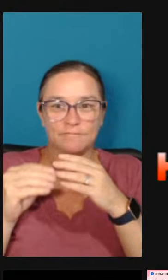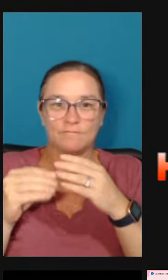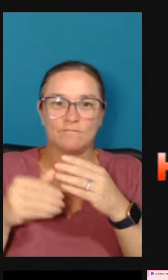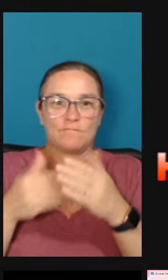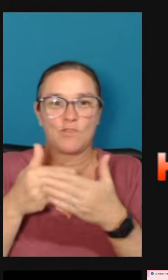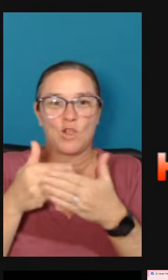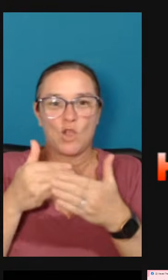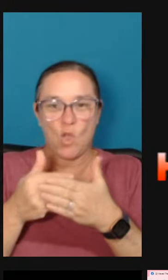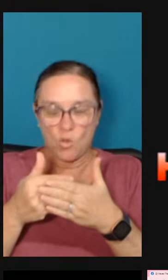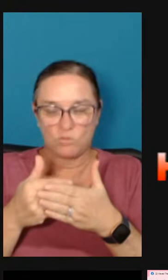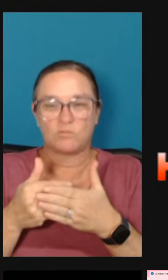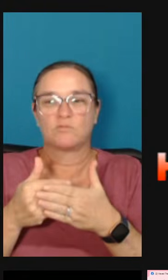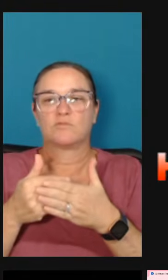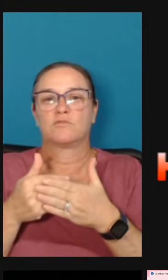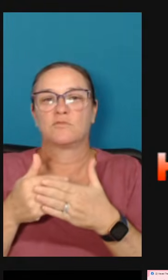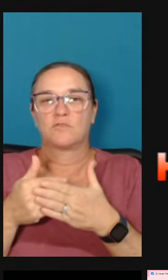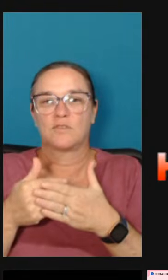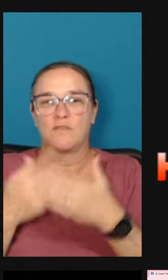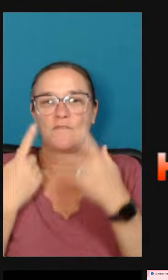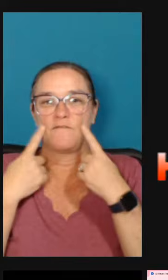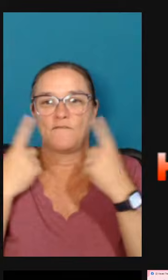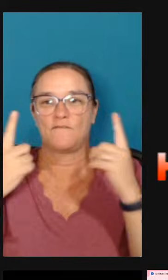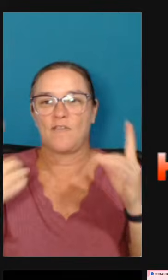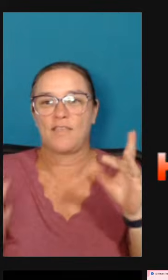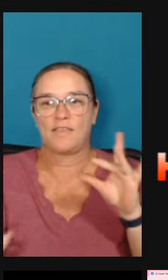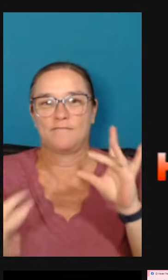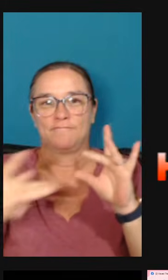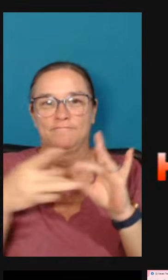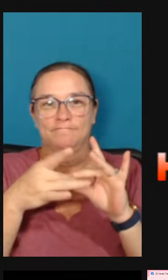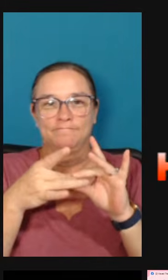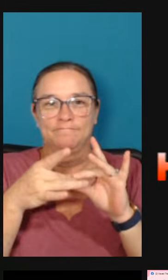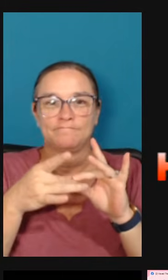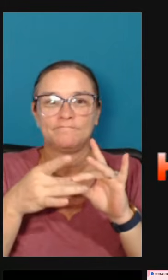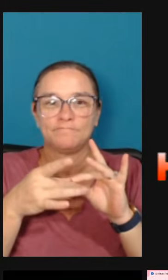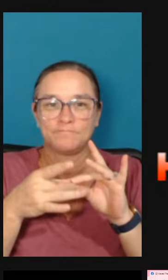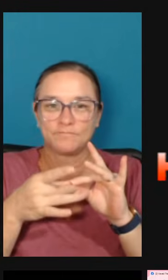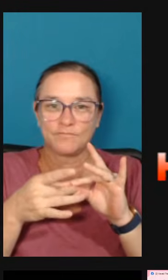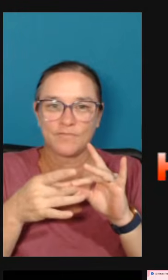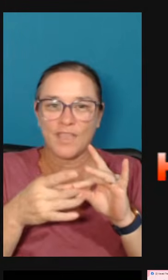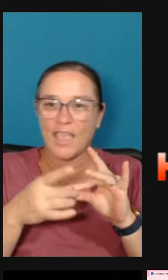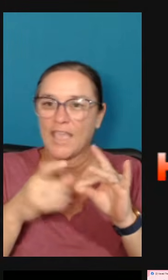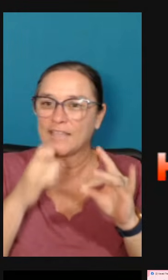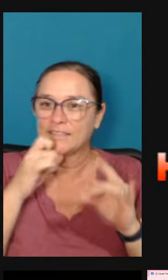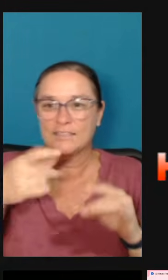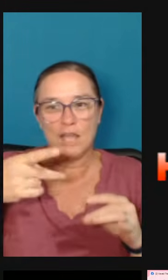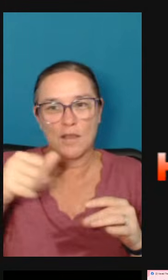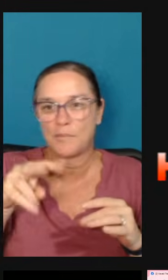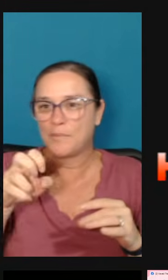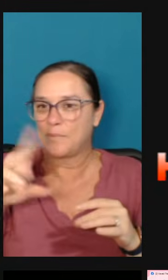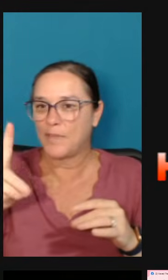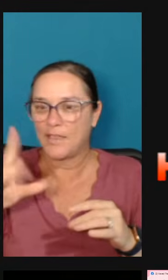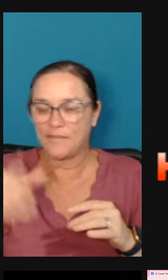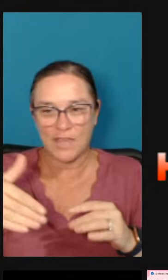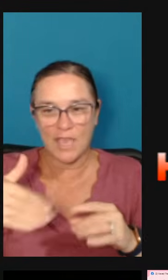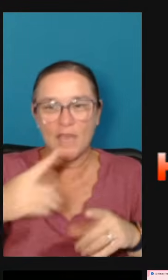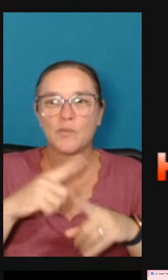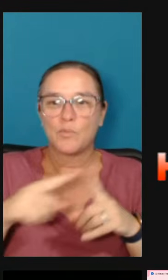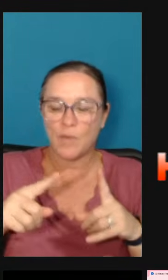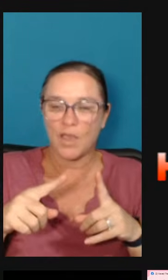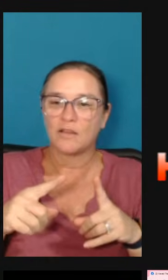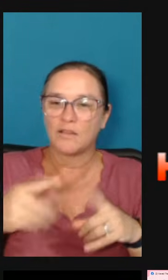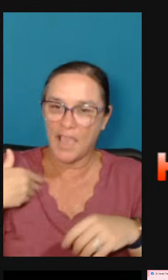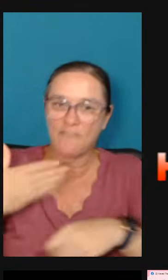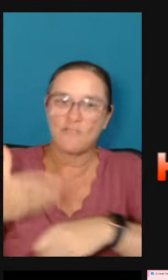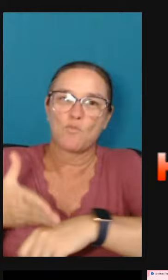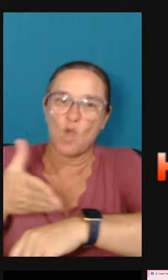Road finally had that headway. Then it hasn't been paved yet, as you can see, but progress is being made to